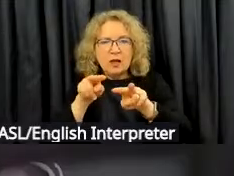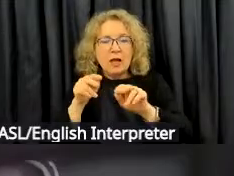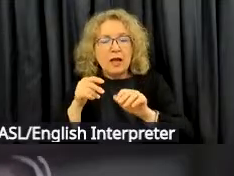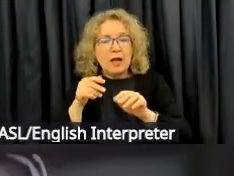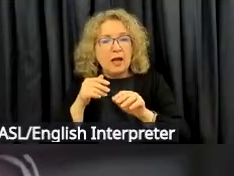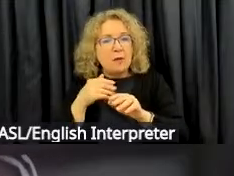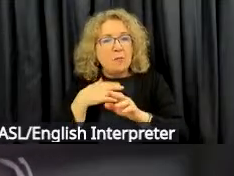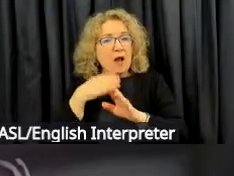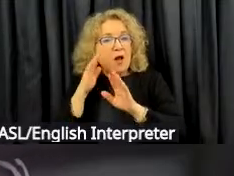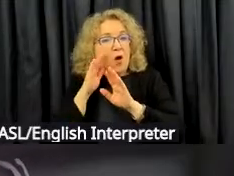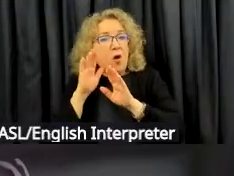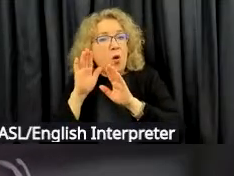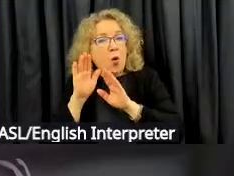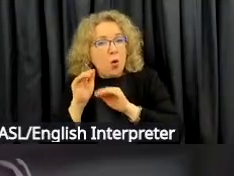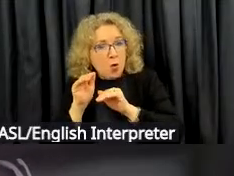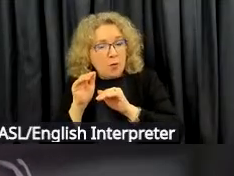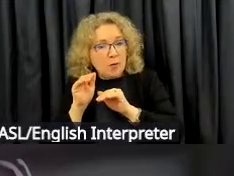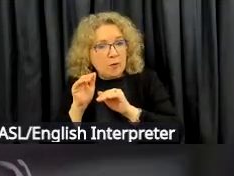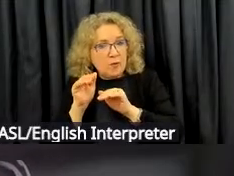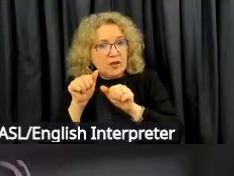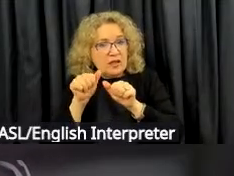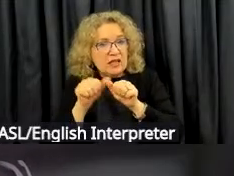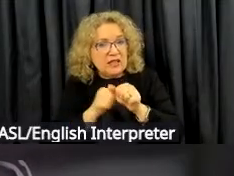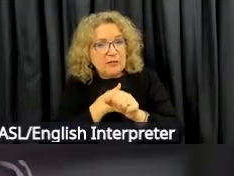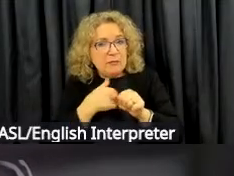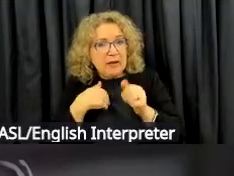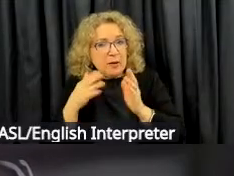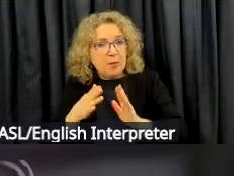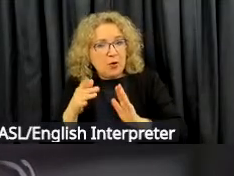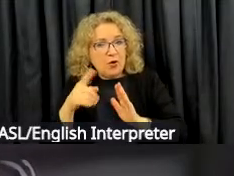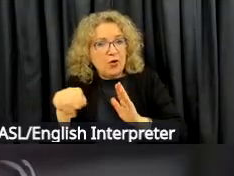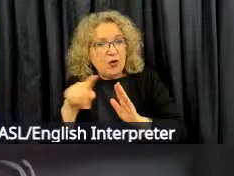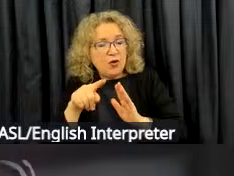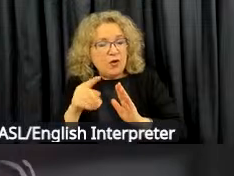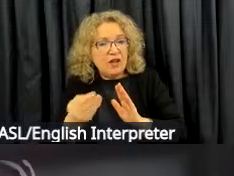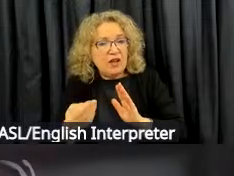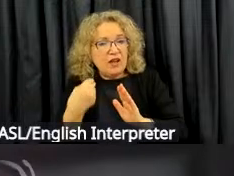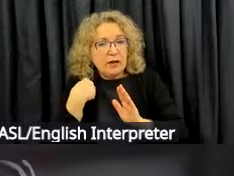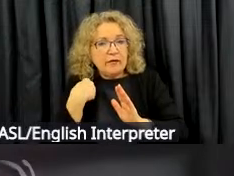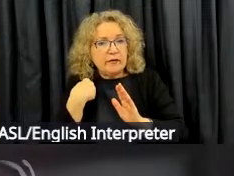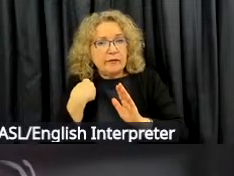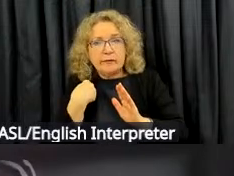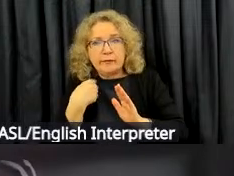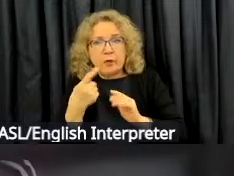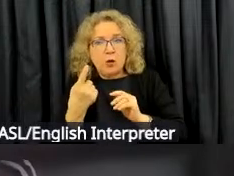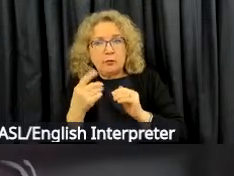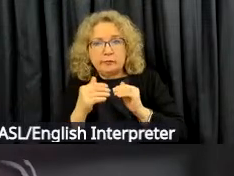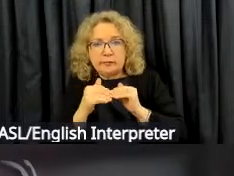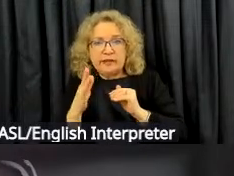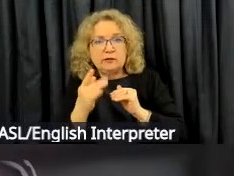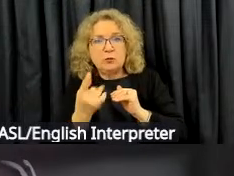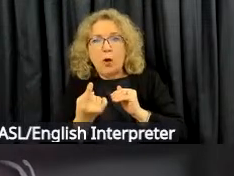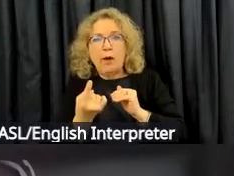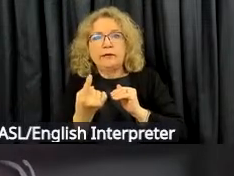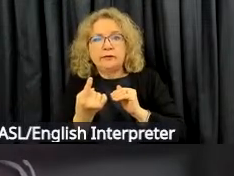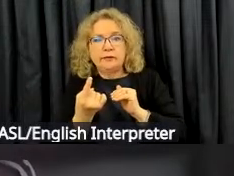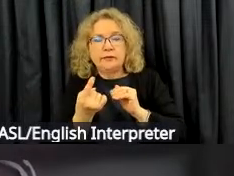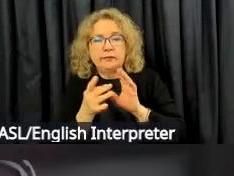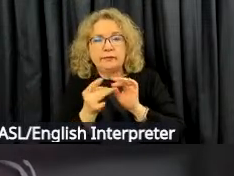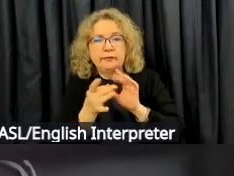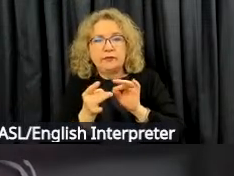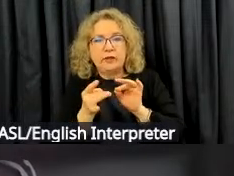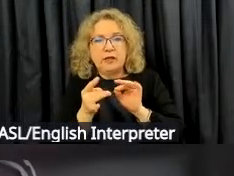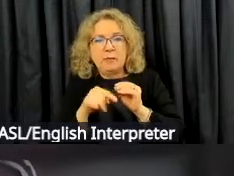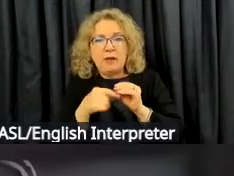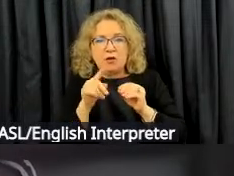advisory group kind of at least gives us a sound bite with regard to these 2 questions.